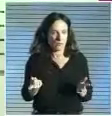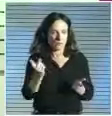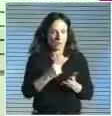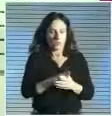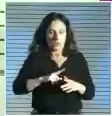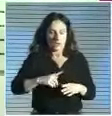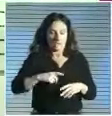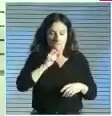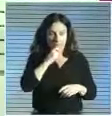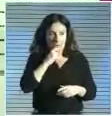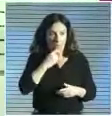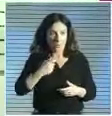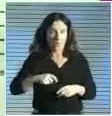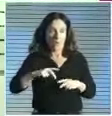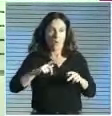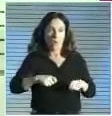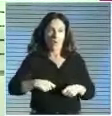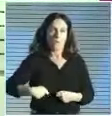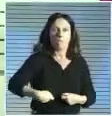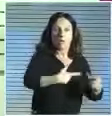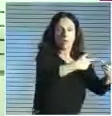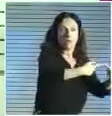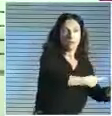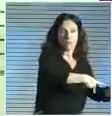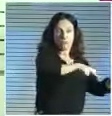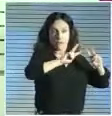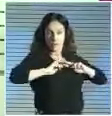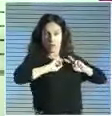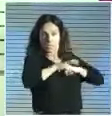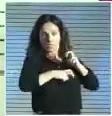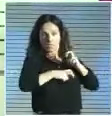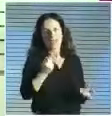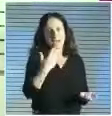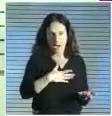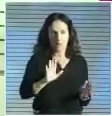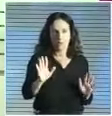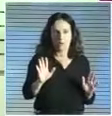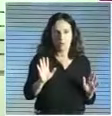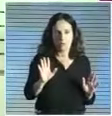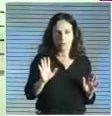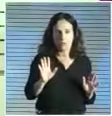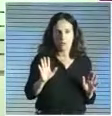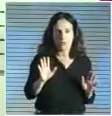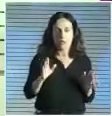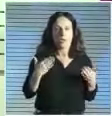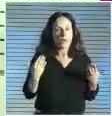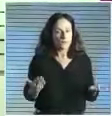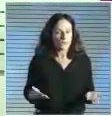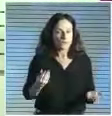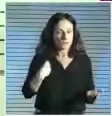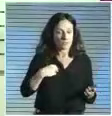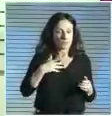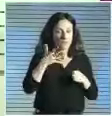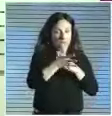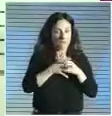up happening was a collaboration occurred between carpet manufacturers. So talk about that pre-competitive cooperation, right? They